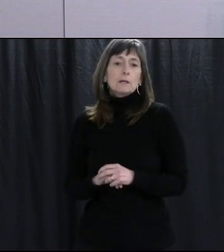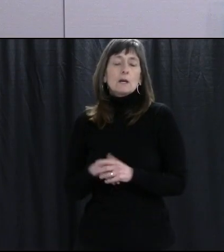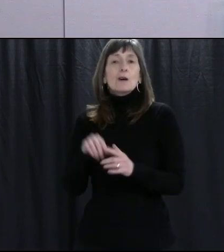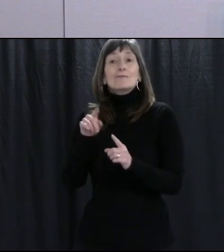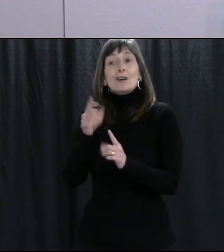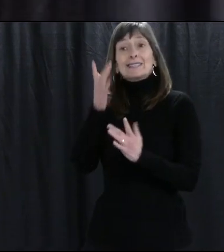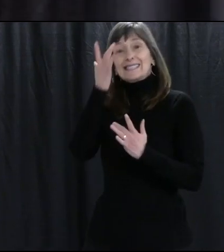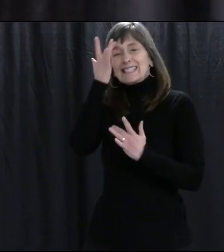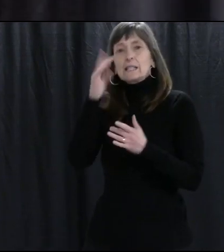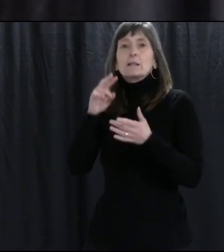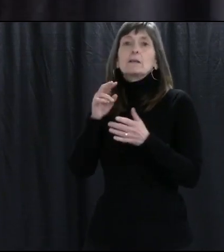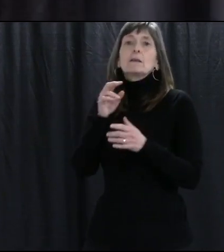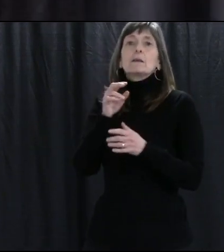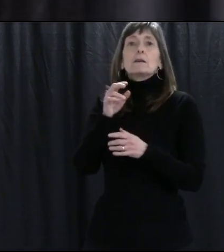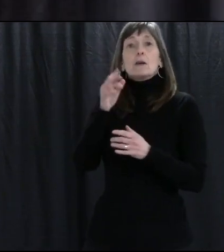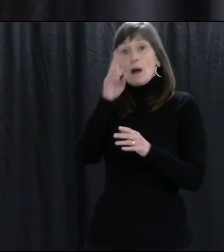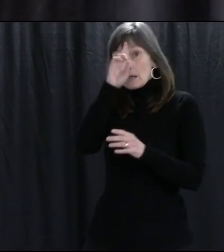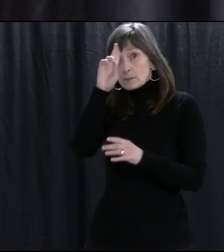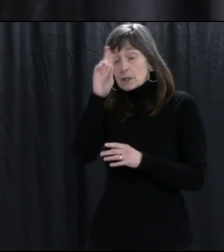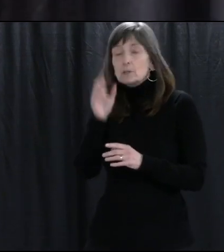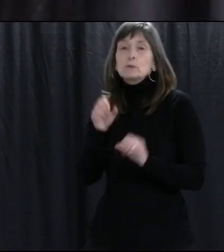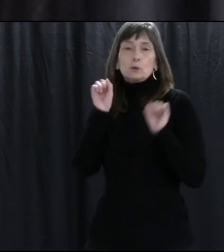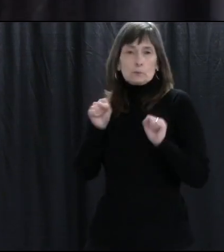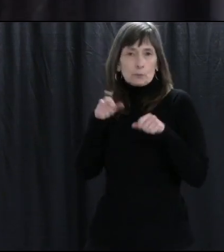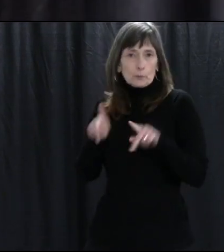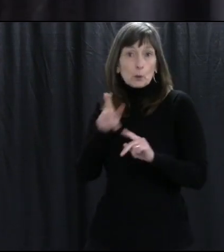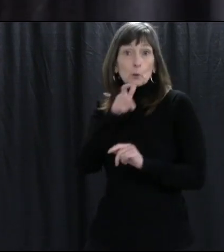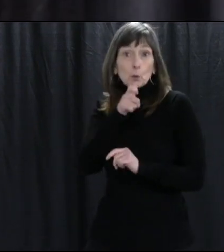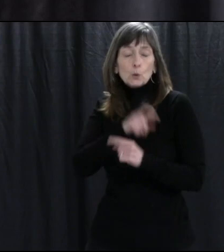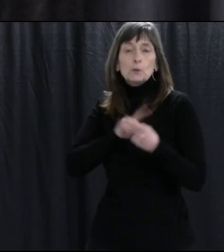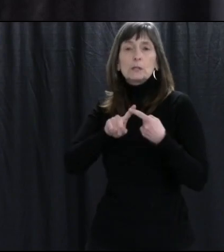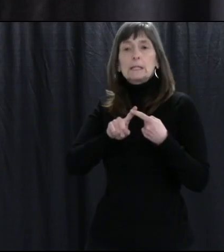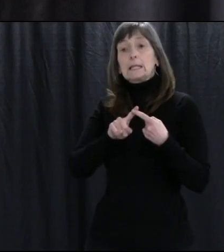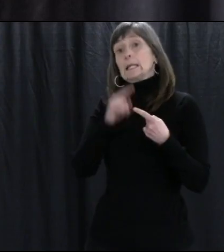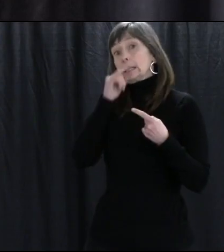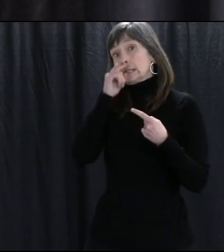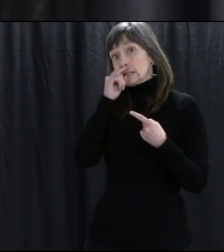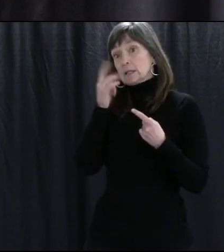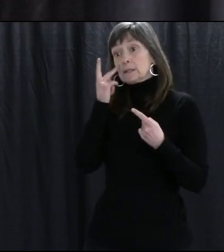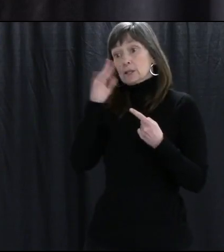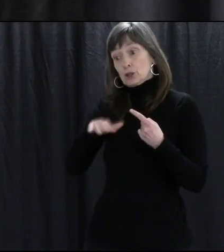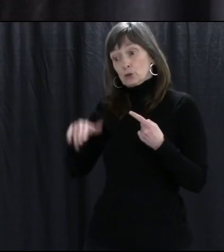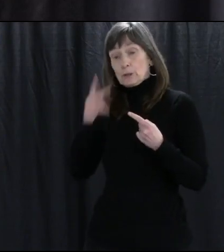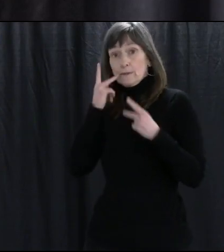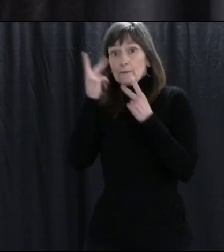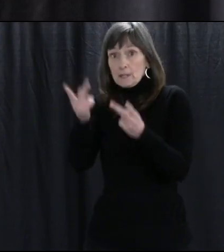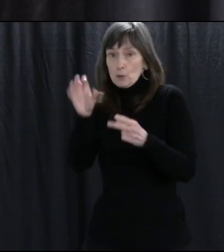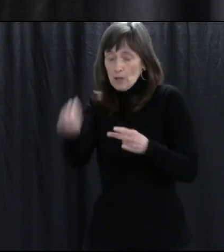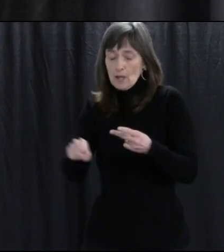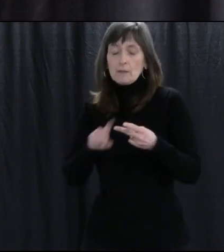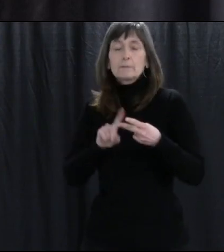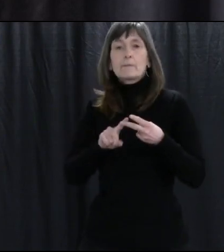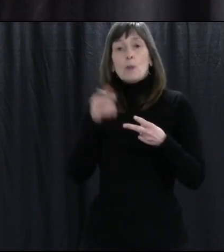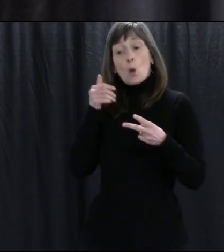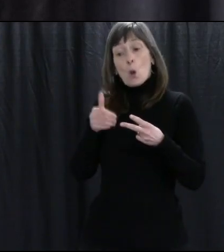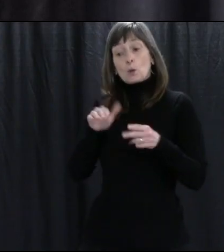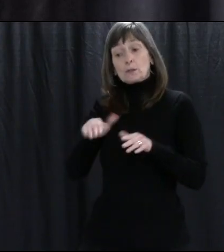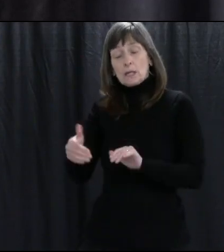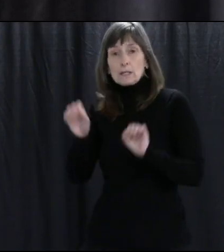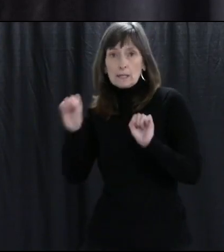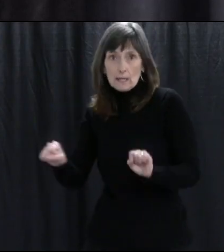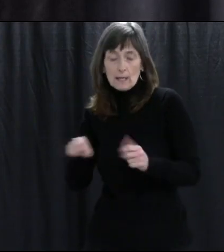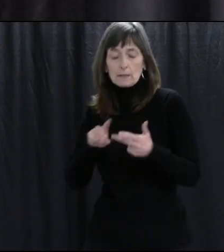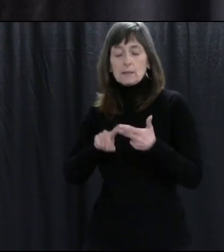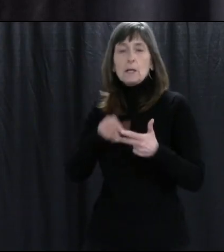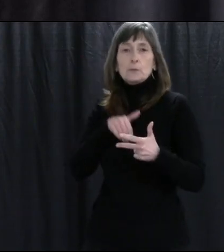for obstetrics, for children who are admitted, and for end of life. The visitor